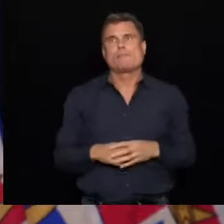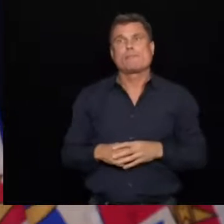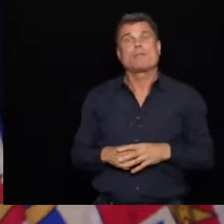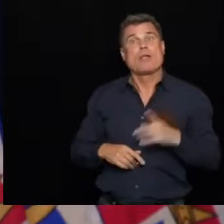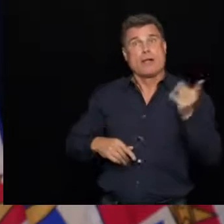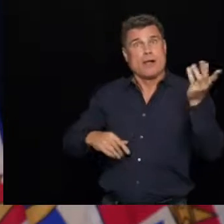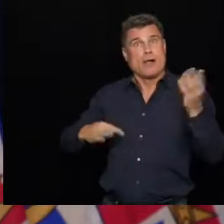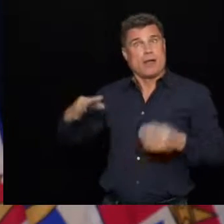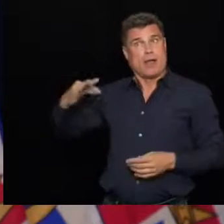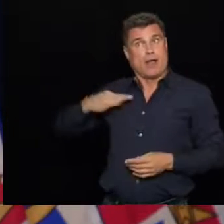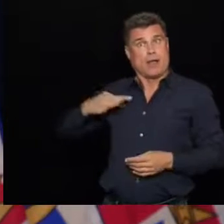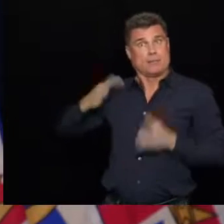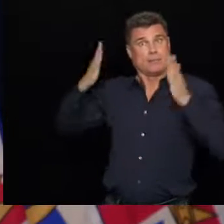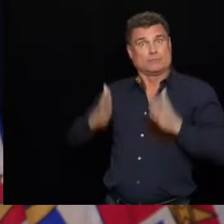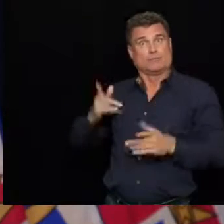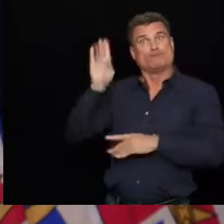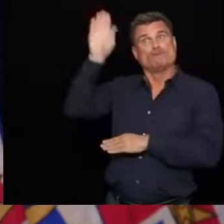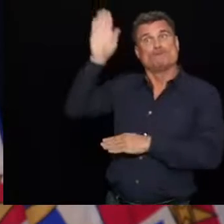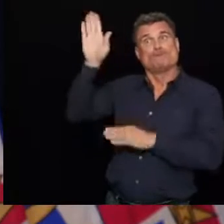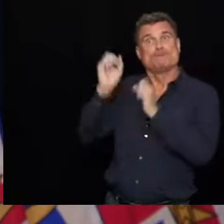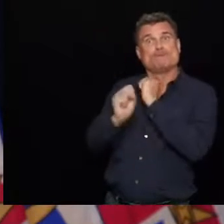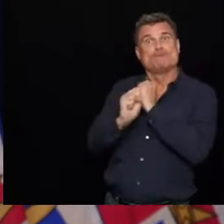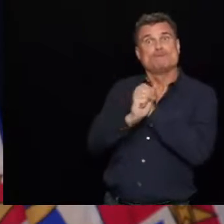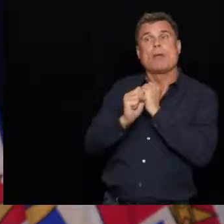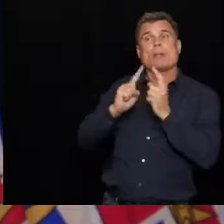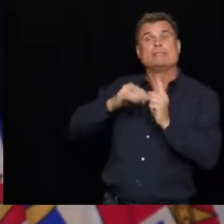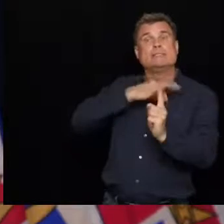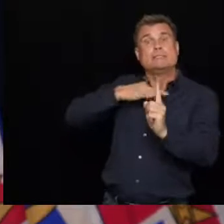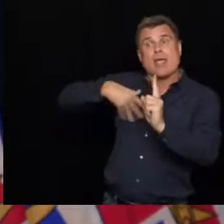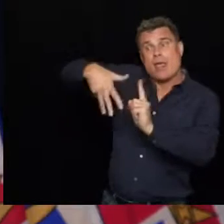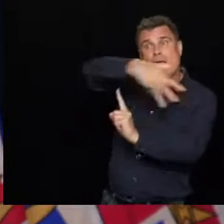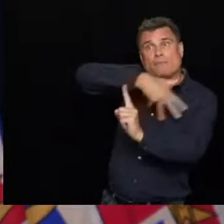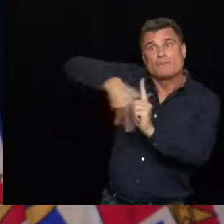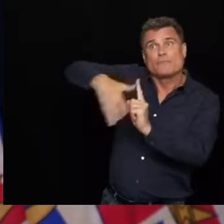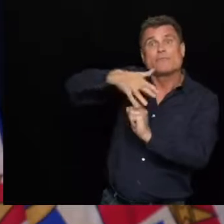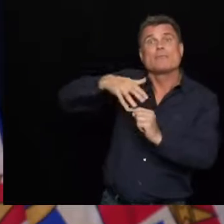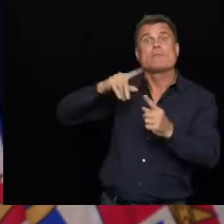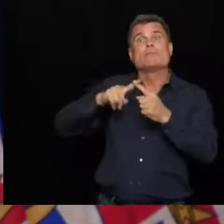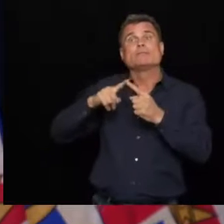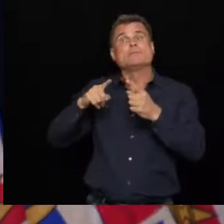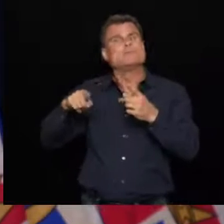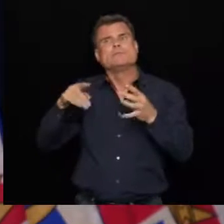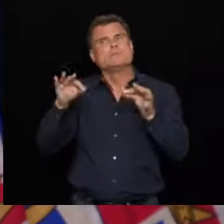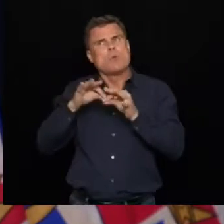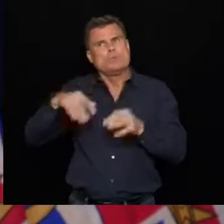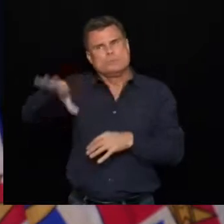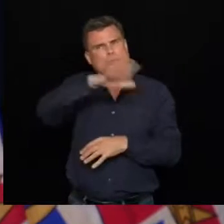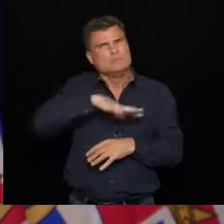trail, or the public at risk. Next question is from Zara Premji, CBC.